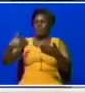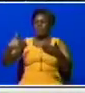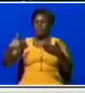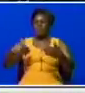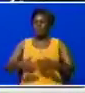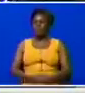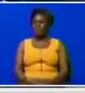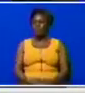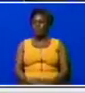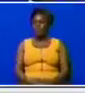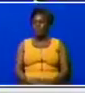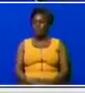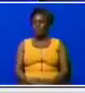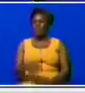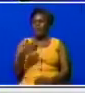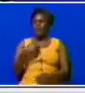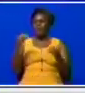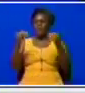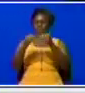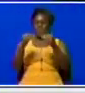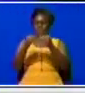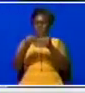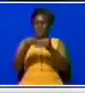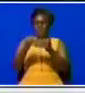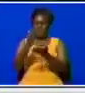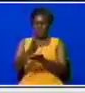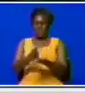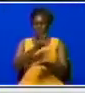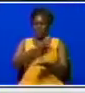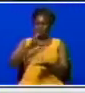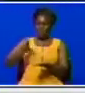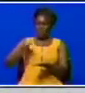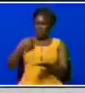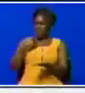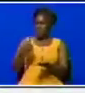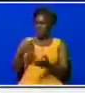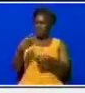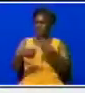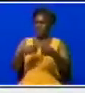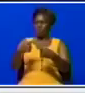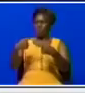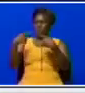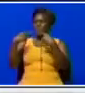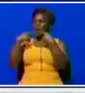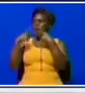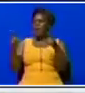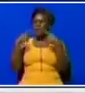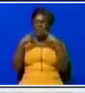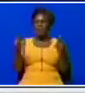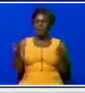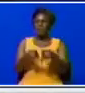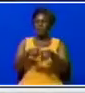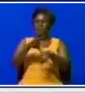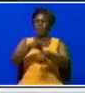way. There was a meeting addressed by some of the commissioners, and they were just saying that they continue to relay the results as they get the